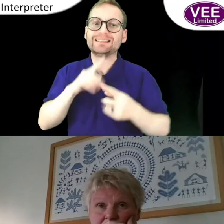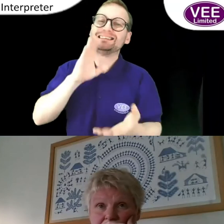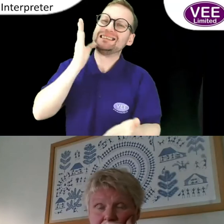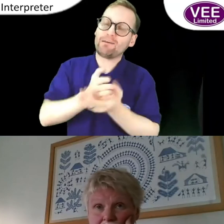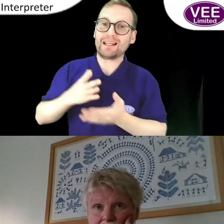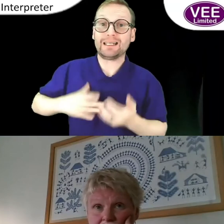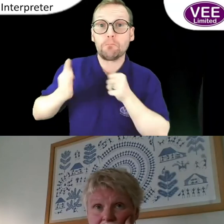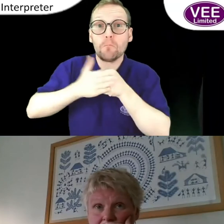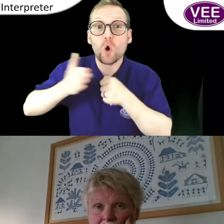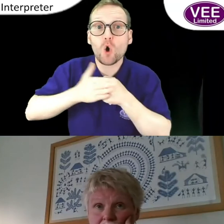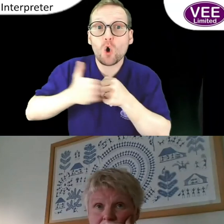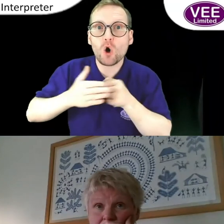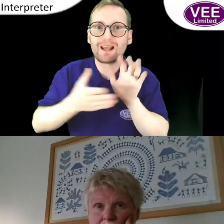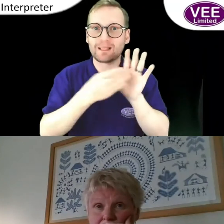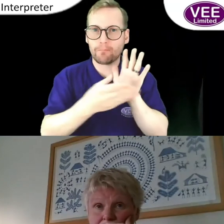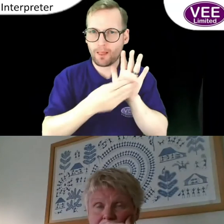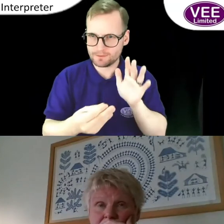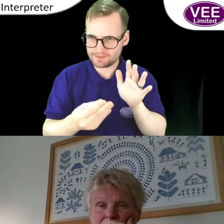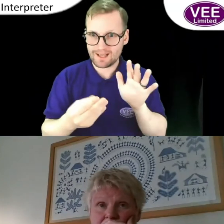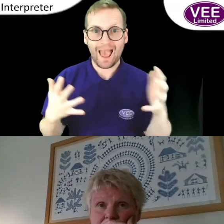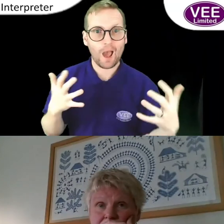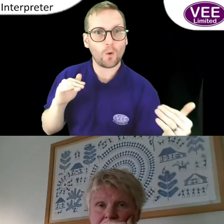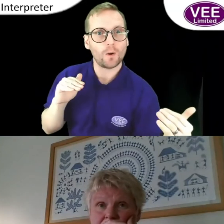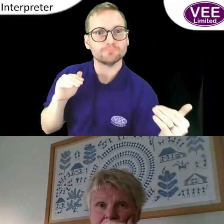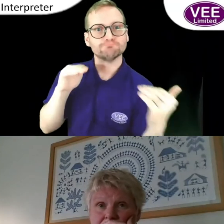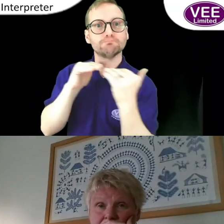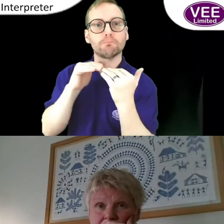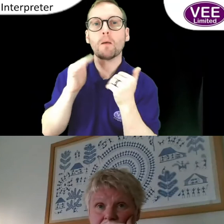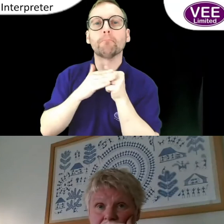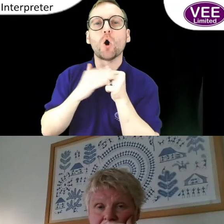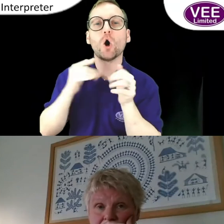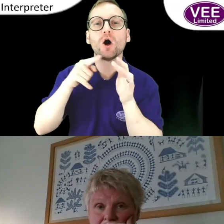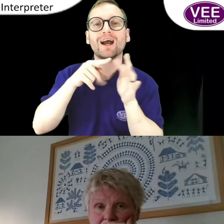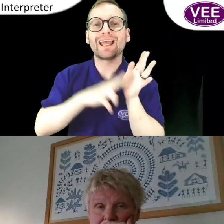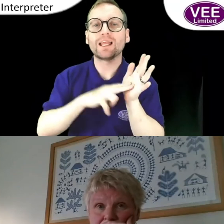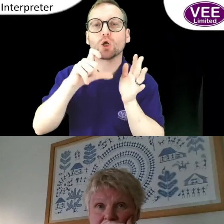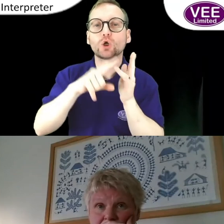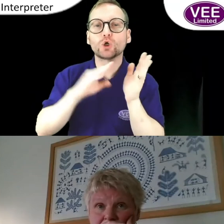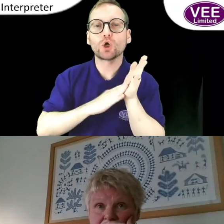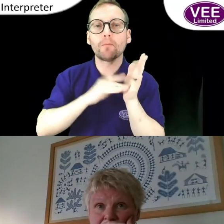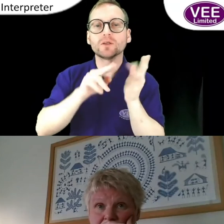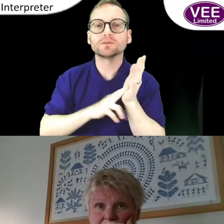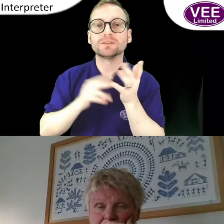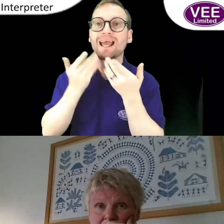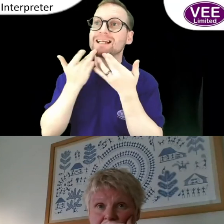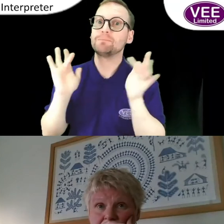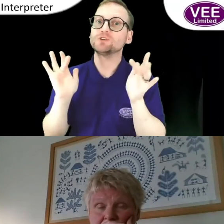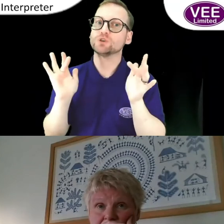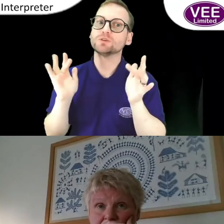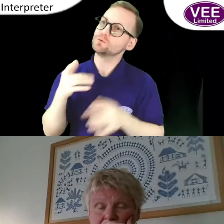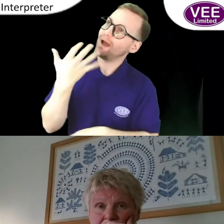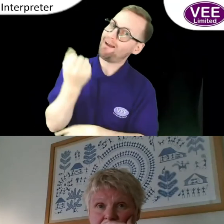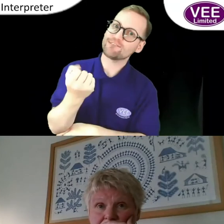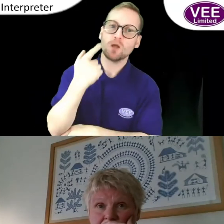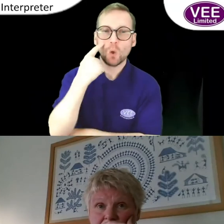more of those examples of how we can bring communities together. If you are able to visit our More in Common exhibition, you will be able to